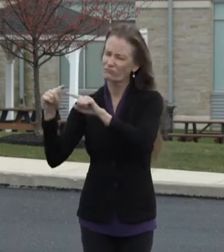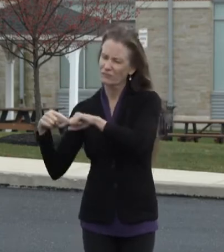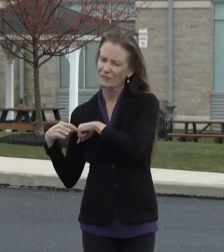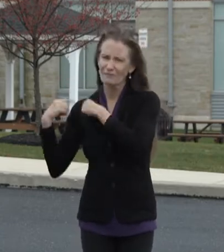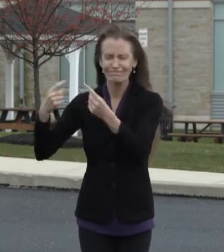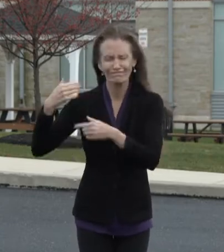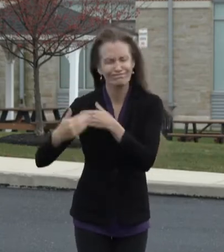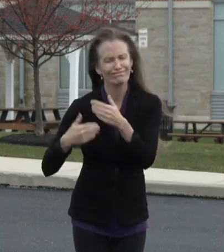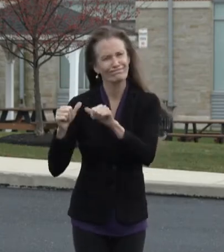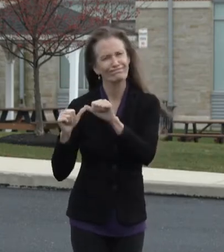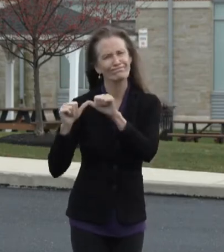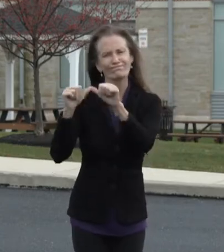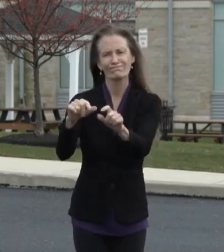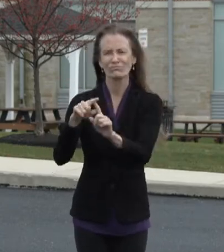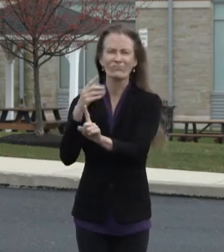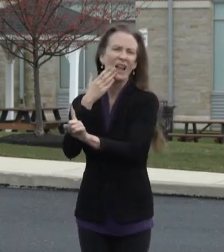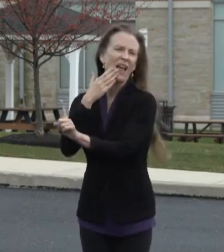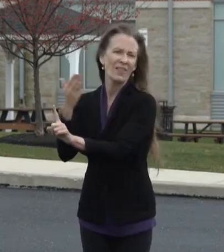now.